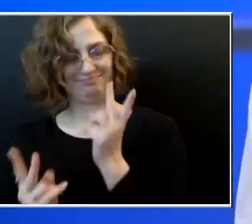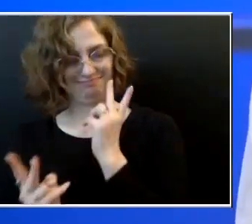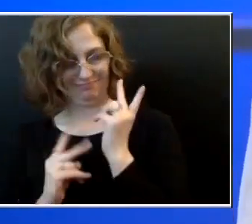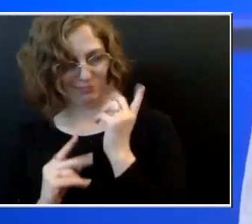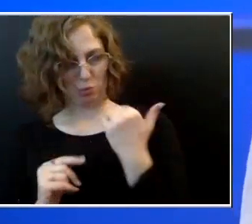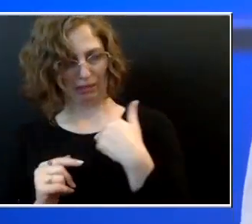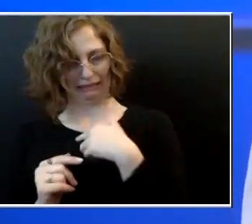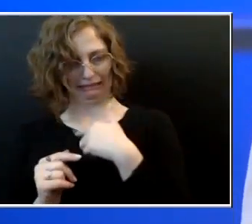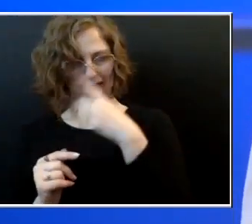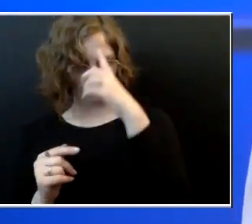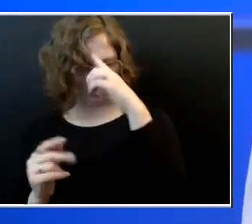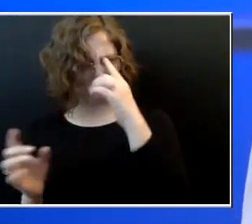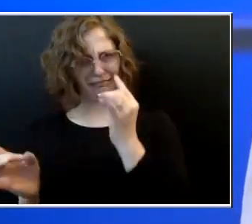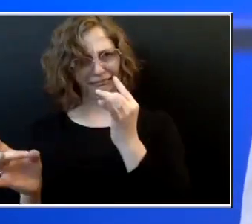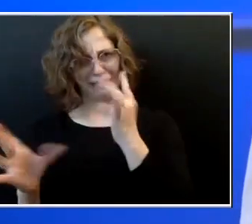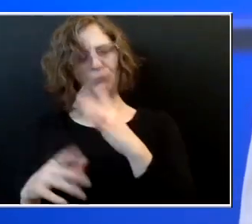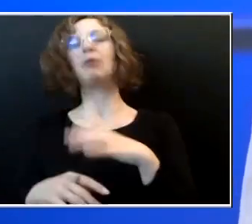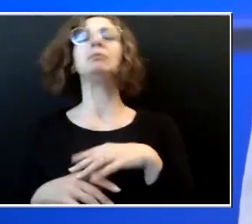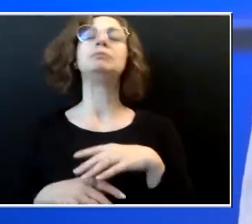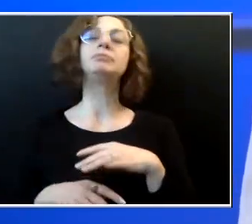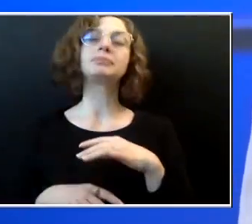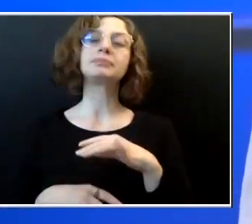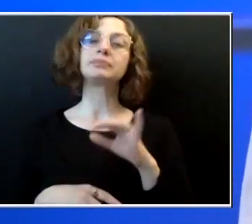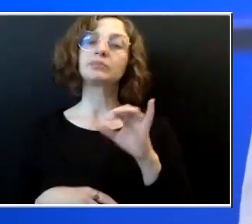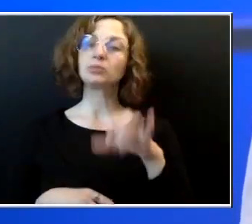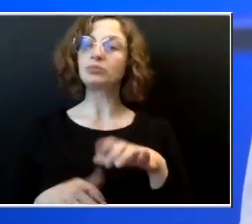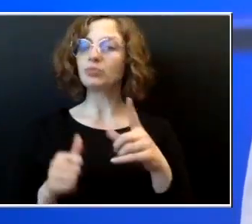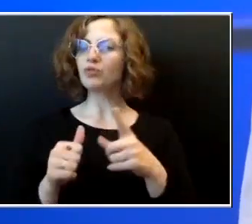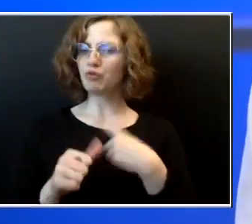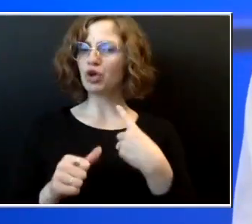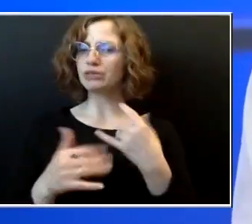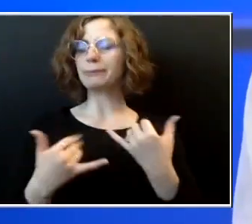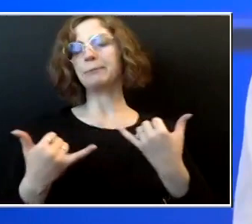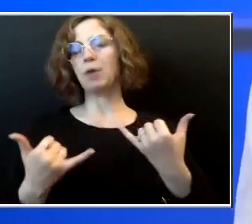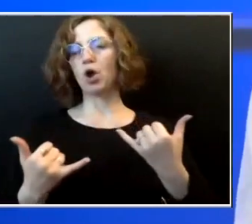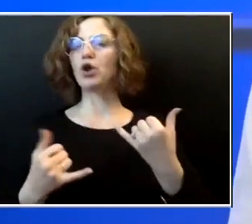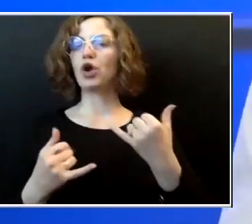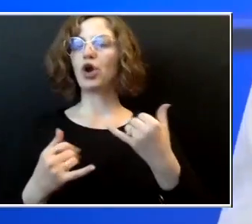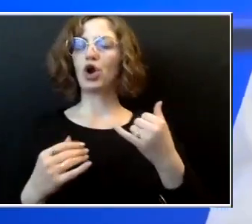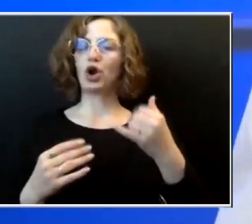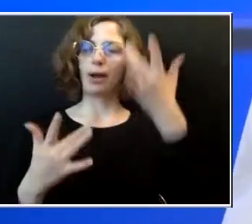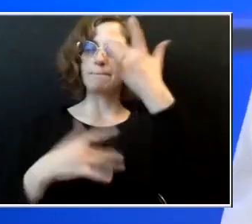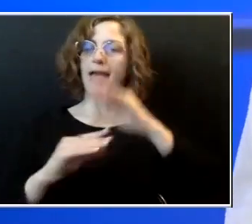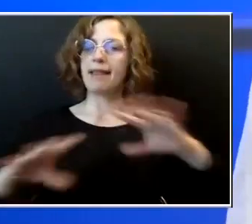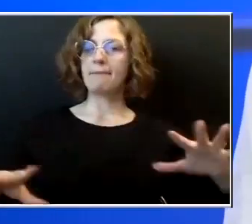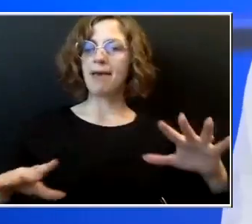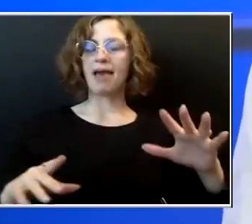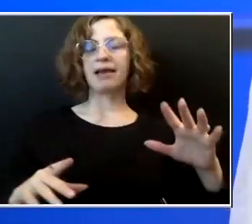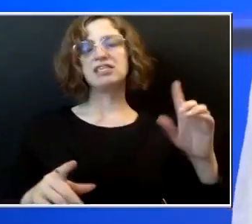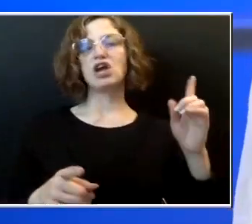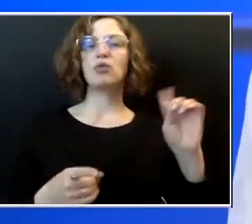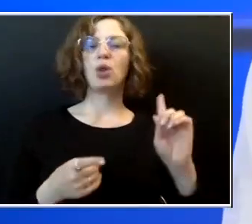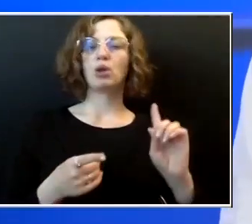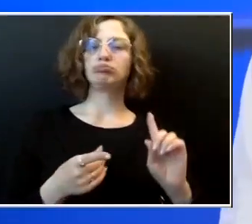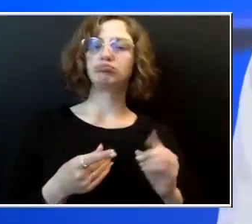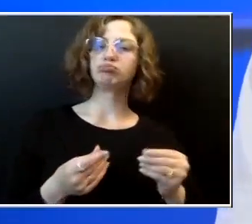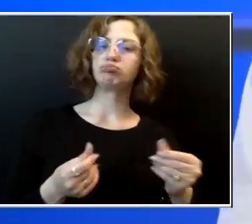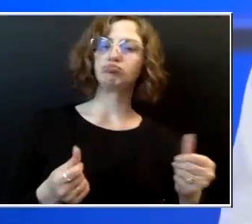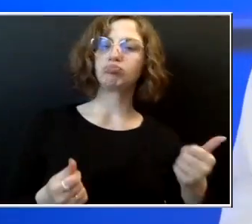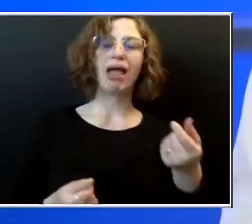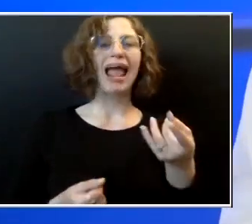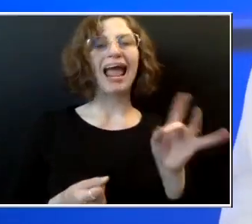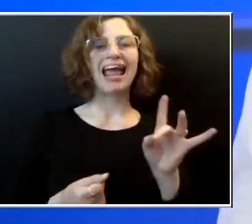pandemic, kind of wound down by the 1880s as we started to create good water supplies in the